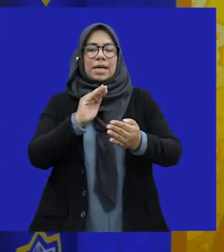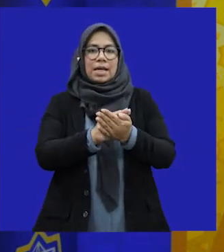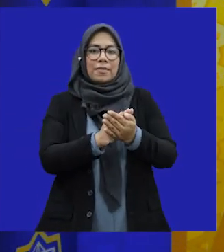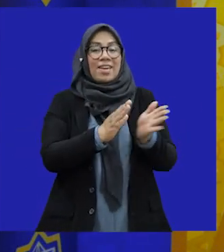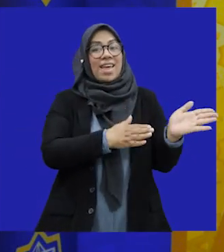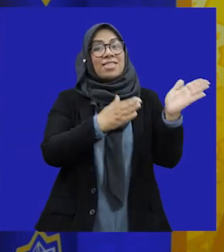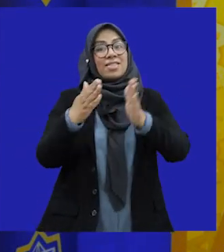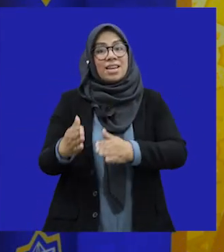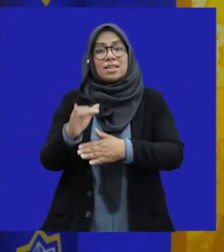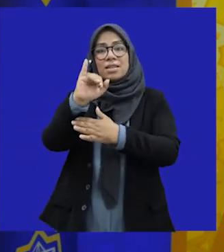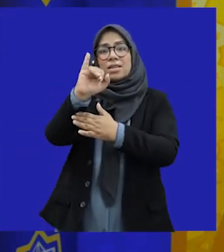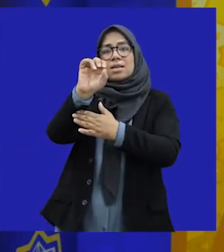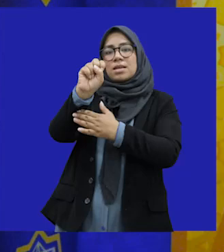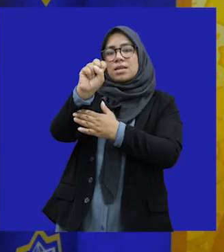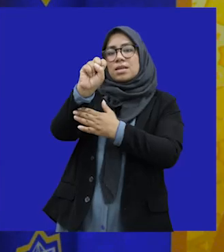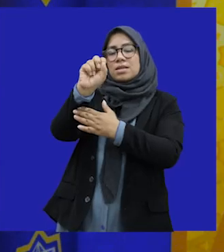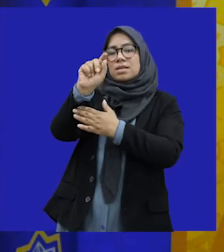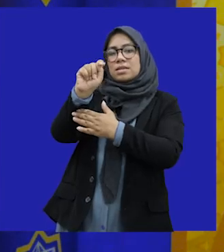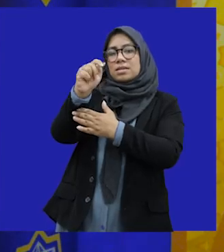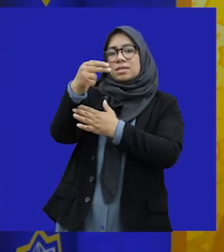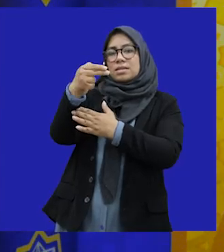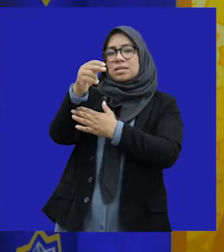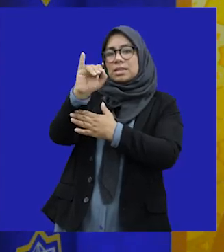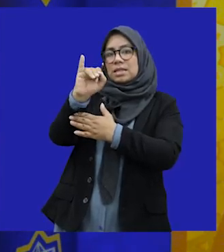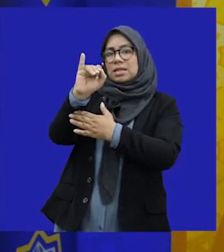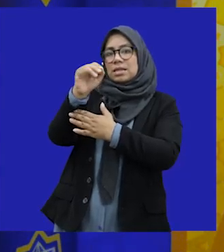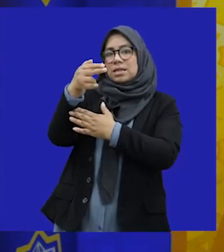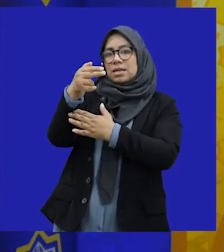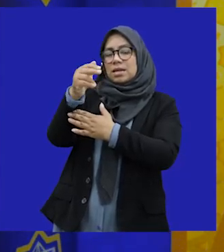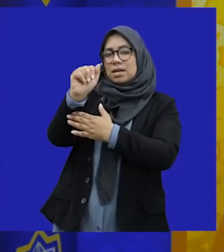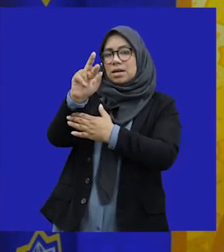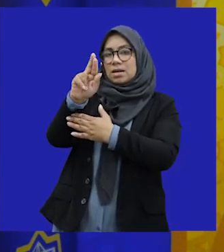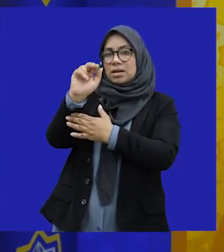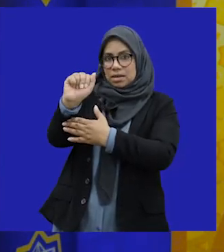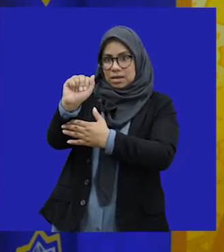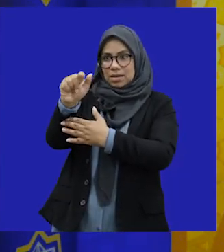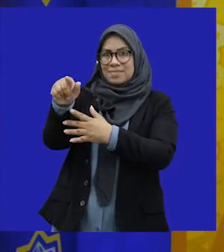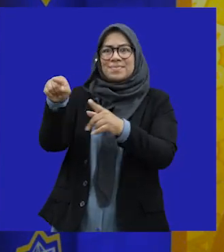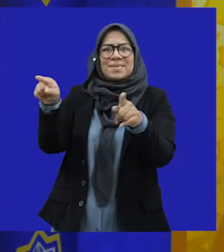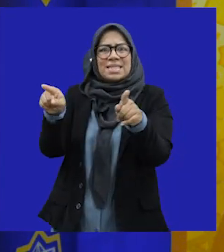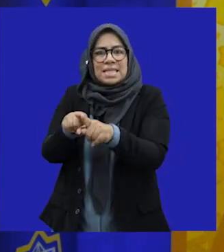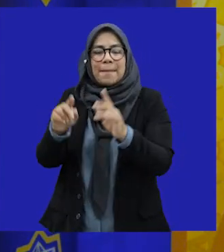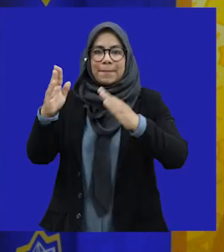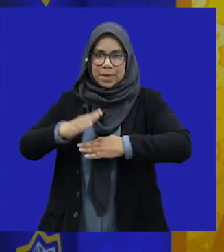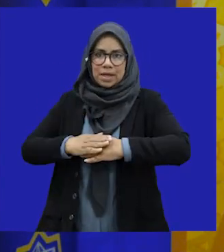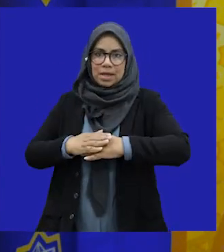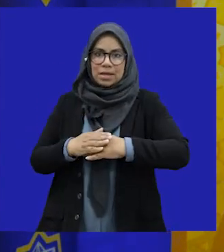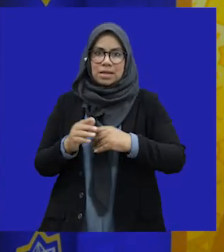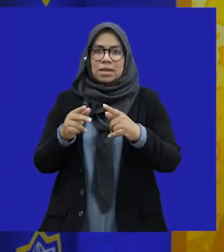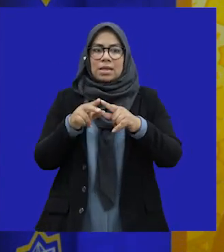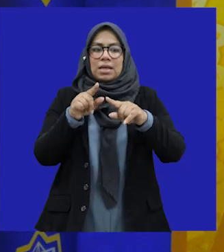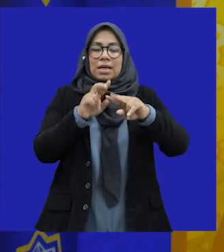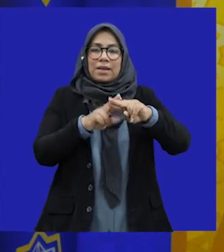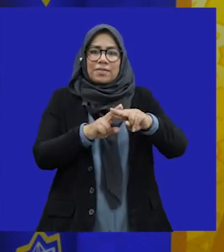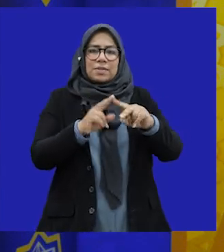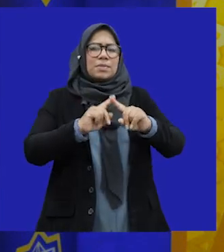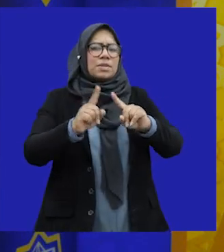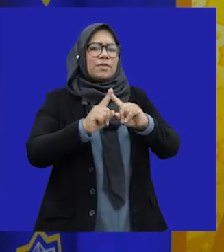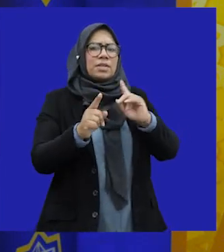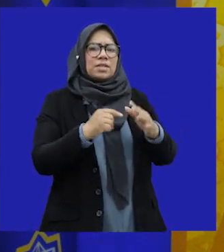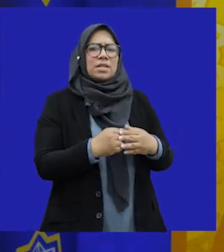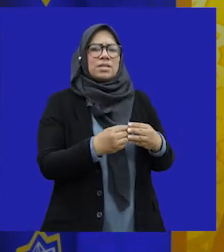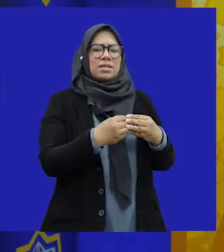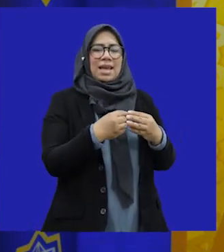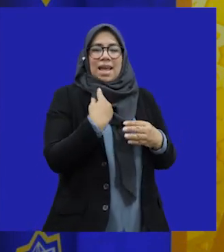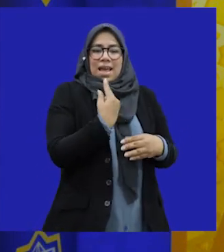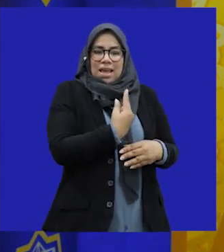that is a voluntary prayer which is prayed to seek guidance in our matters. This is